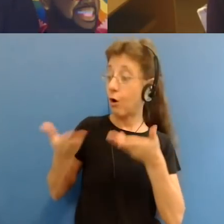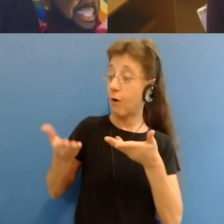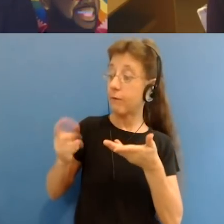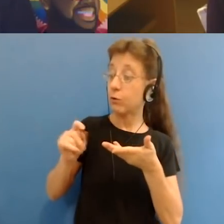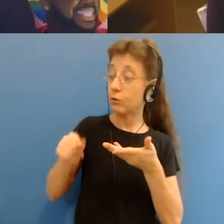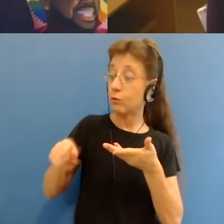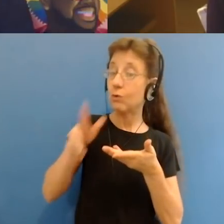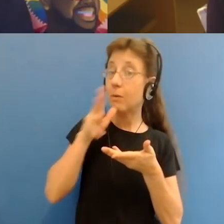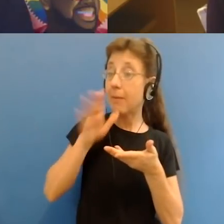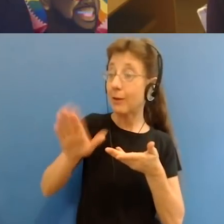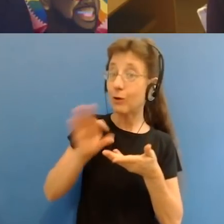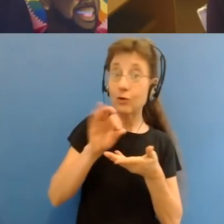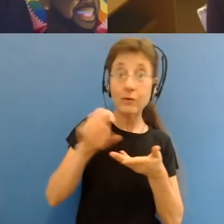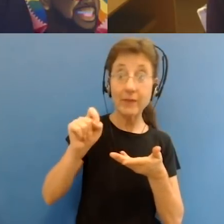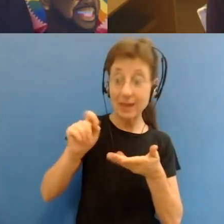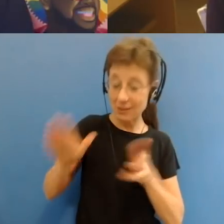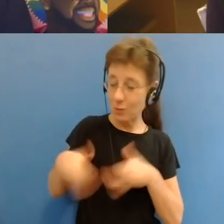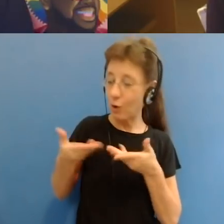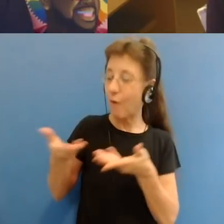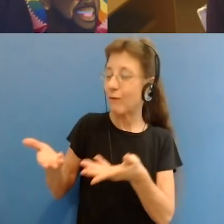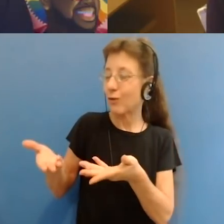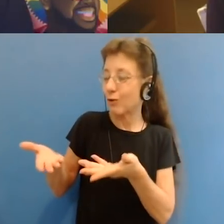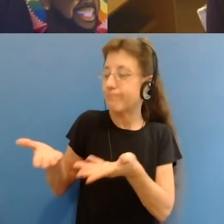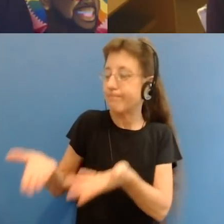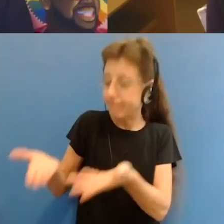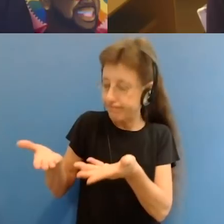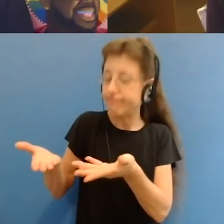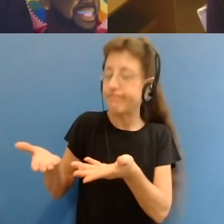consume the chaos.